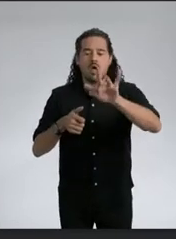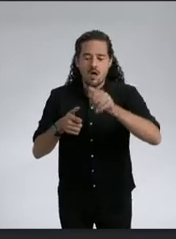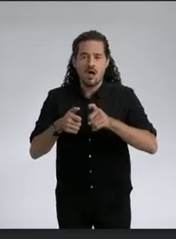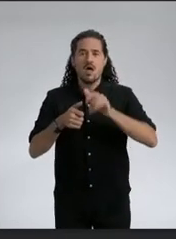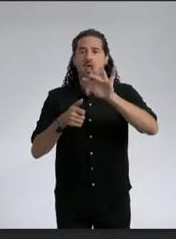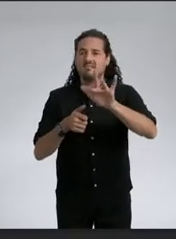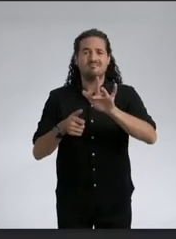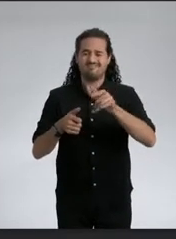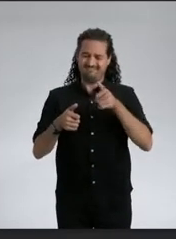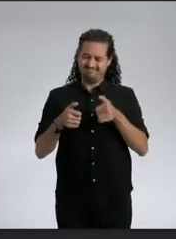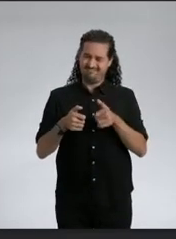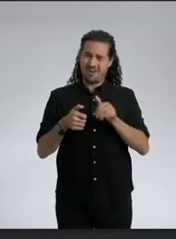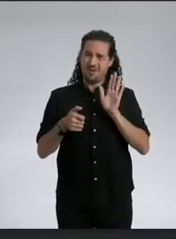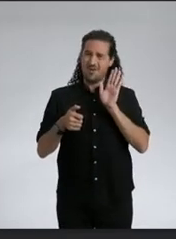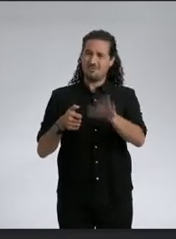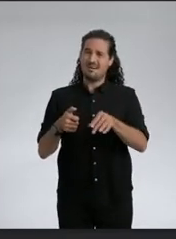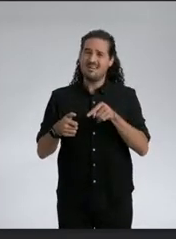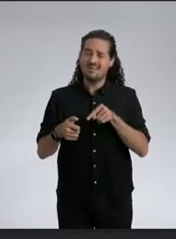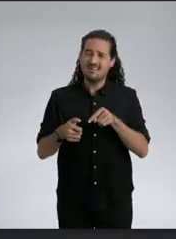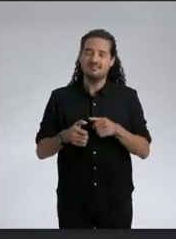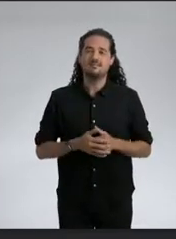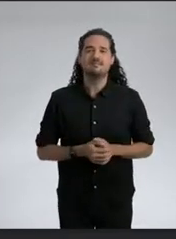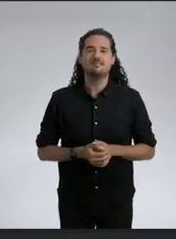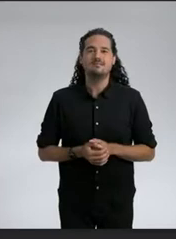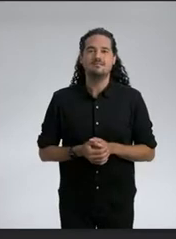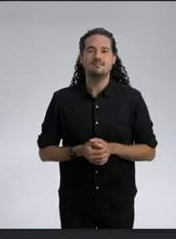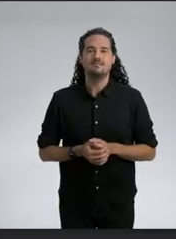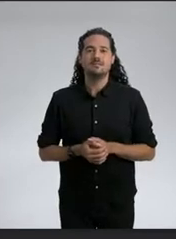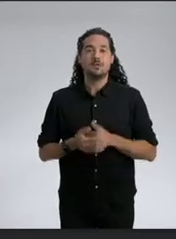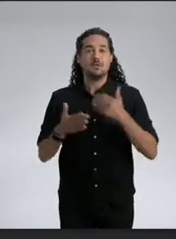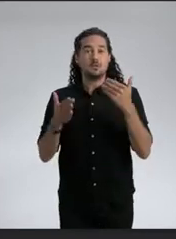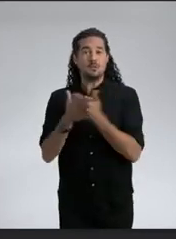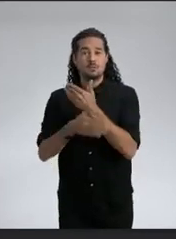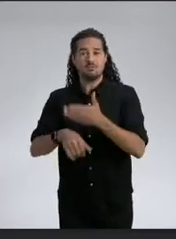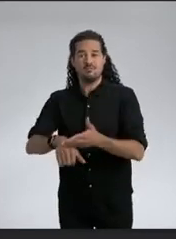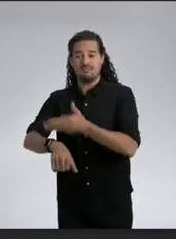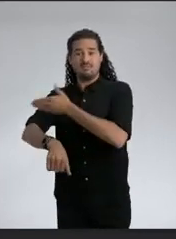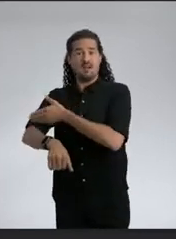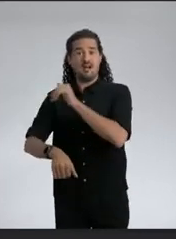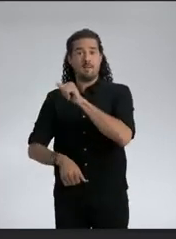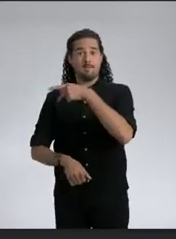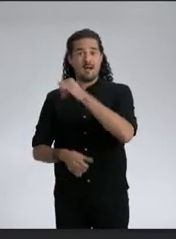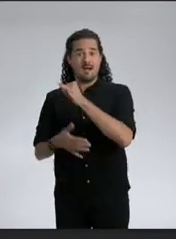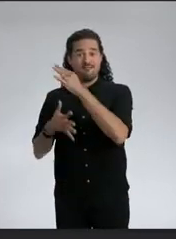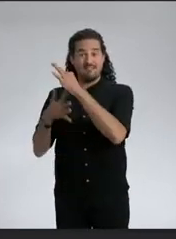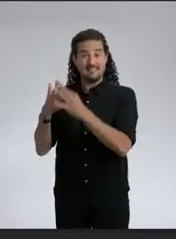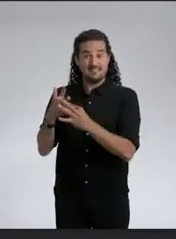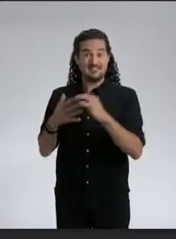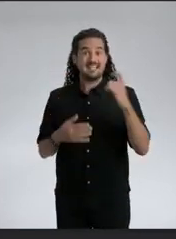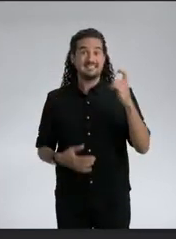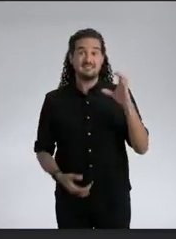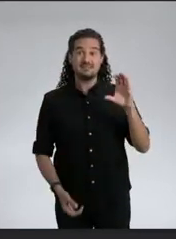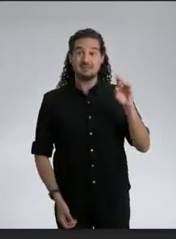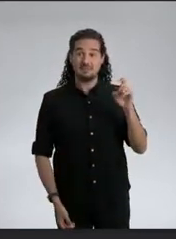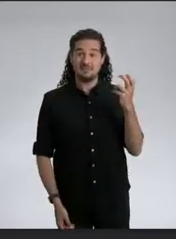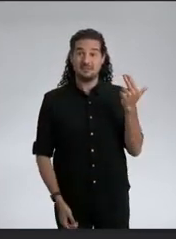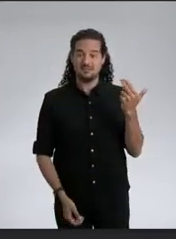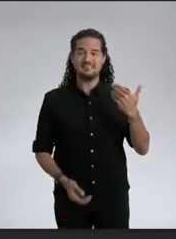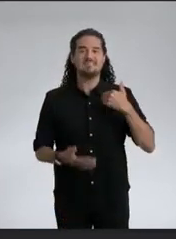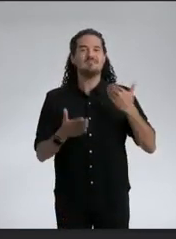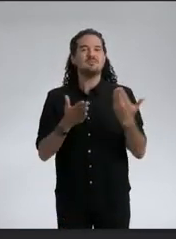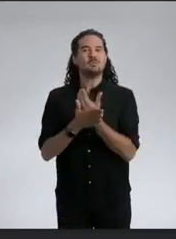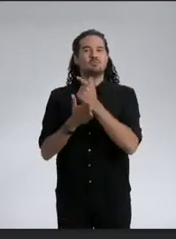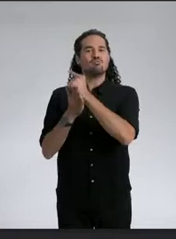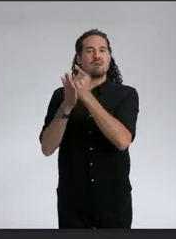hands. Now, along with these new advanced APIs and features, Xcode 13 adds powerful new graphics developer tools for